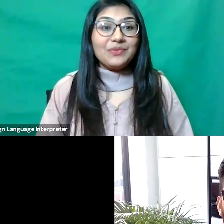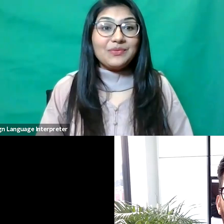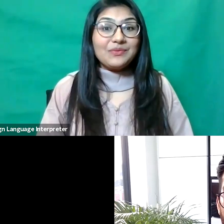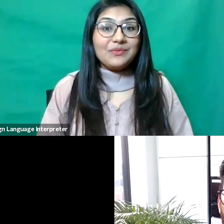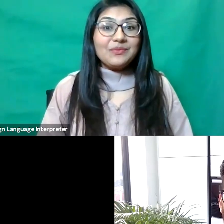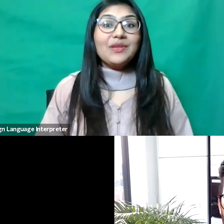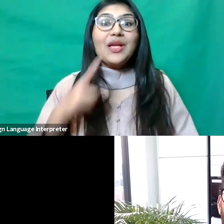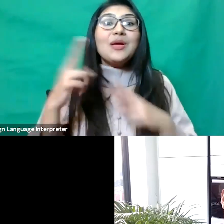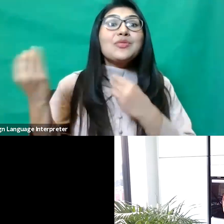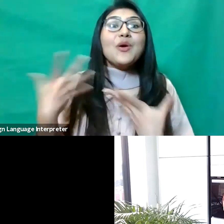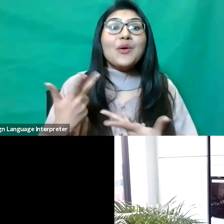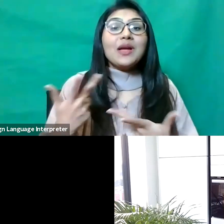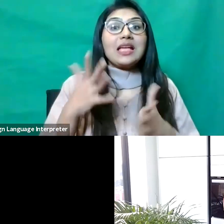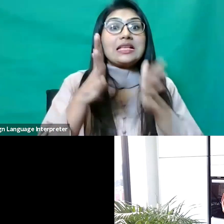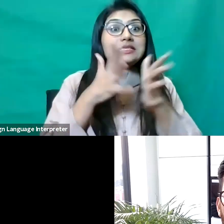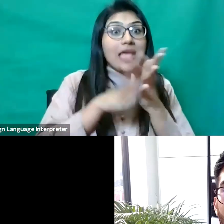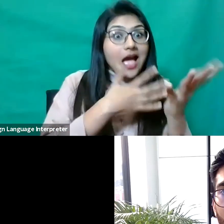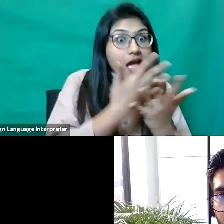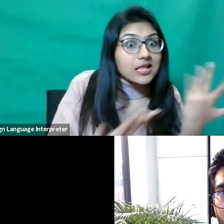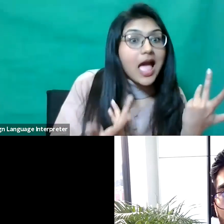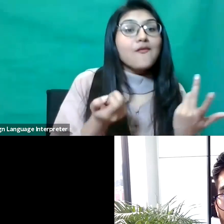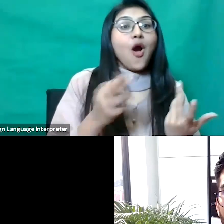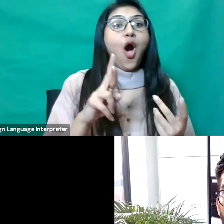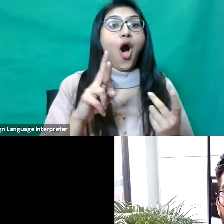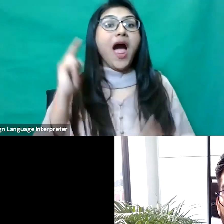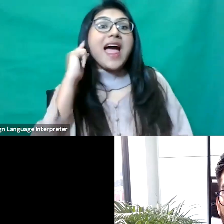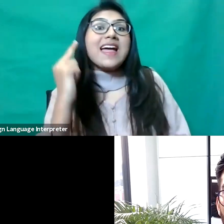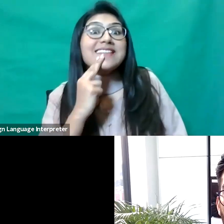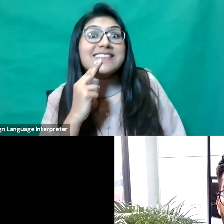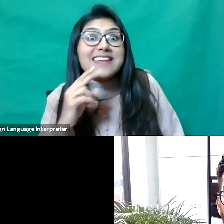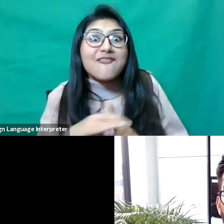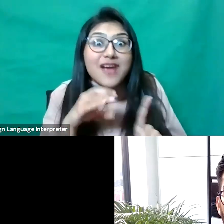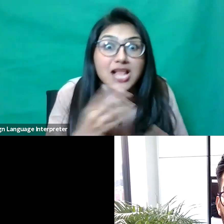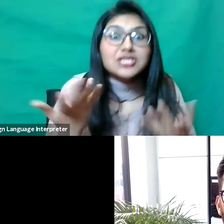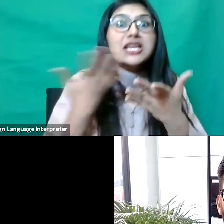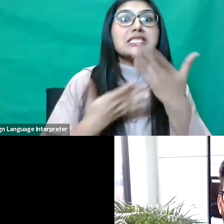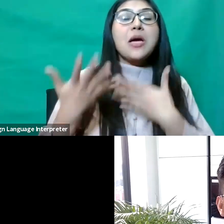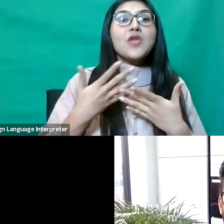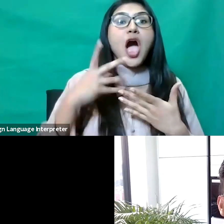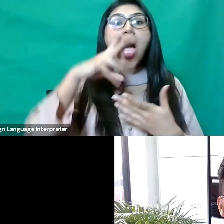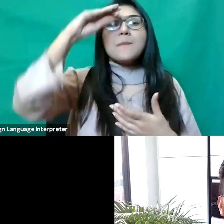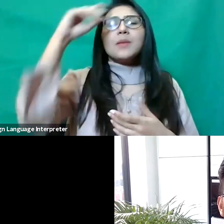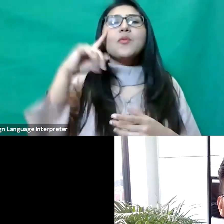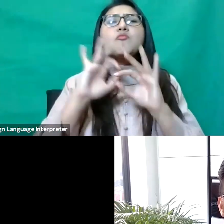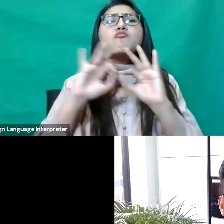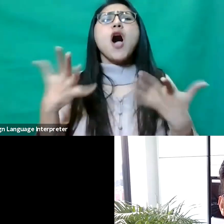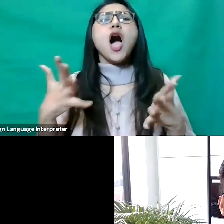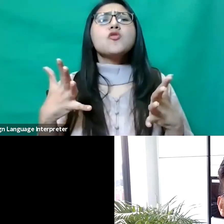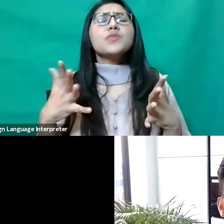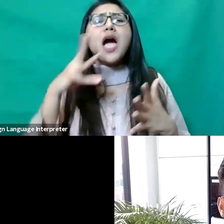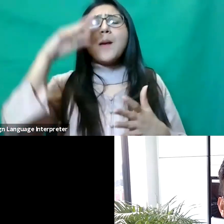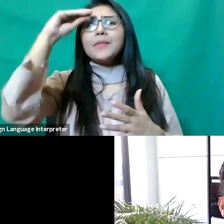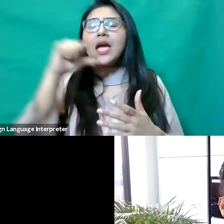thing with possibly like sign language or deaf culture. It wasn't really a thing for them. Yeah. But then we kind of also